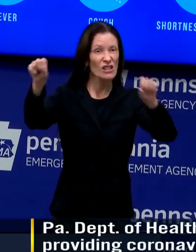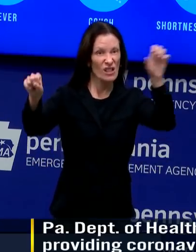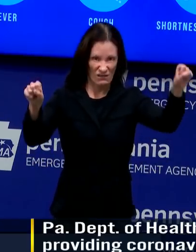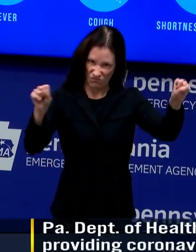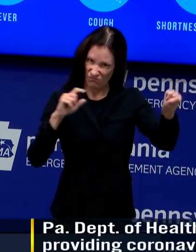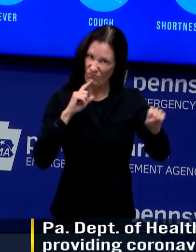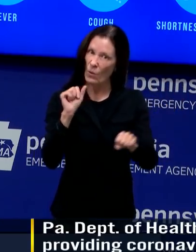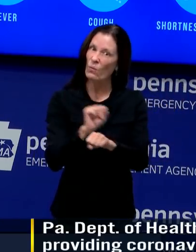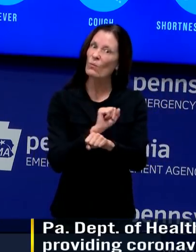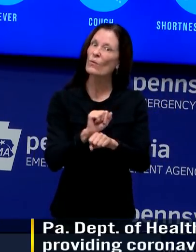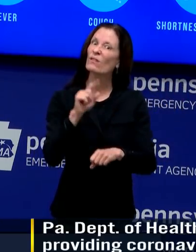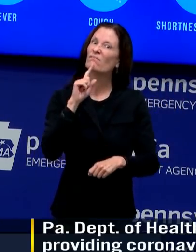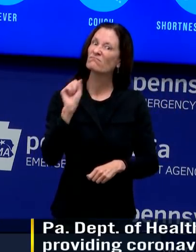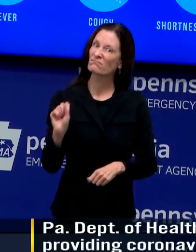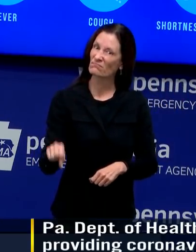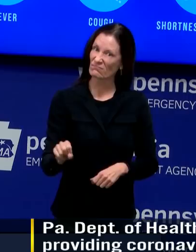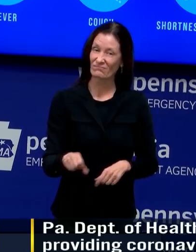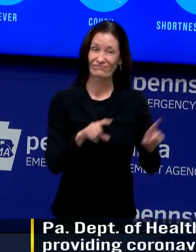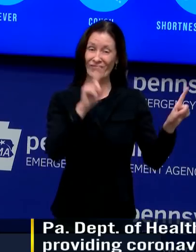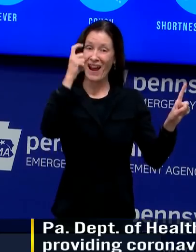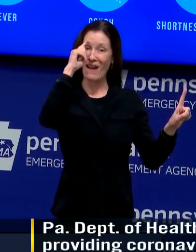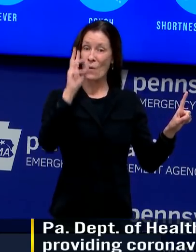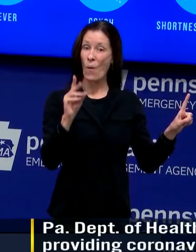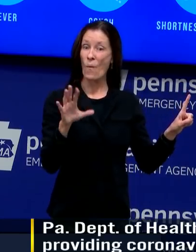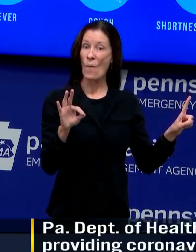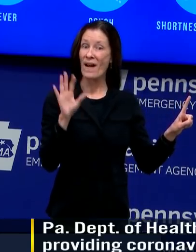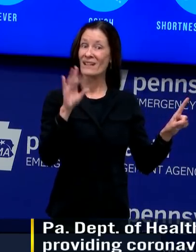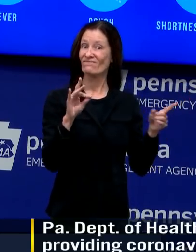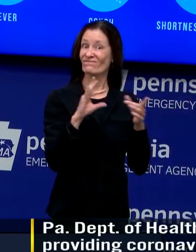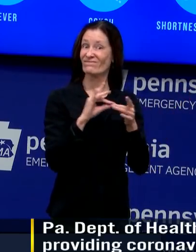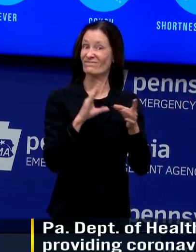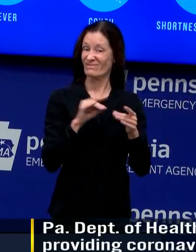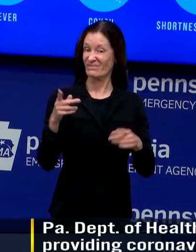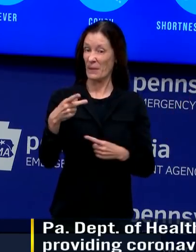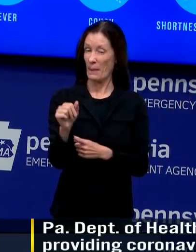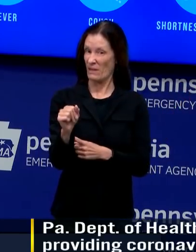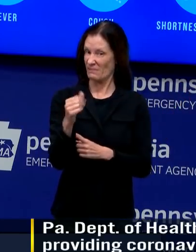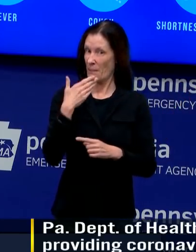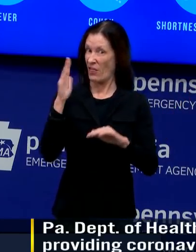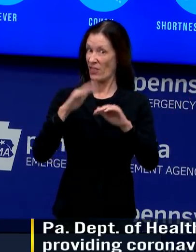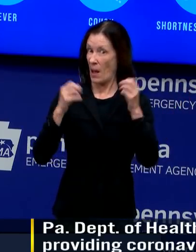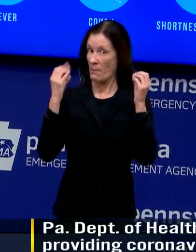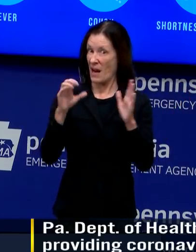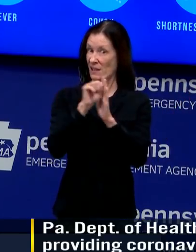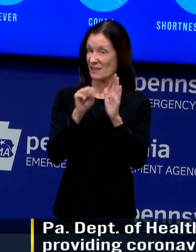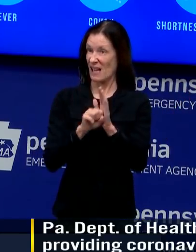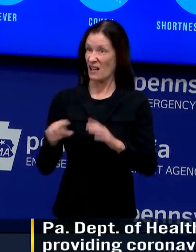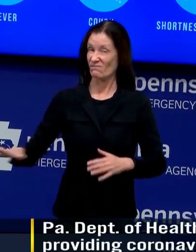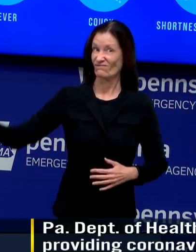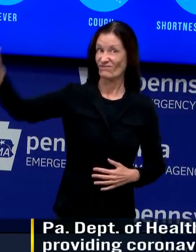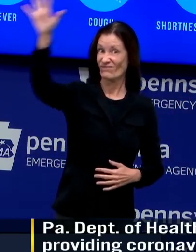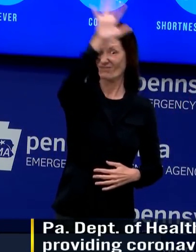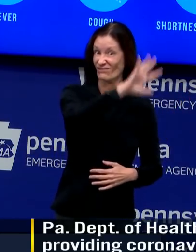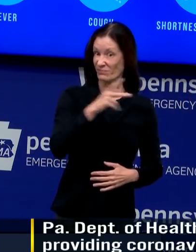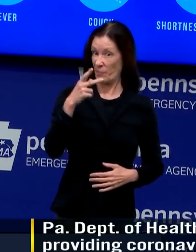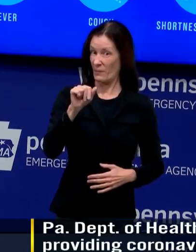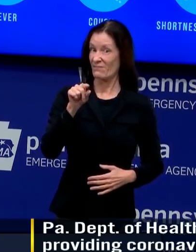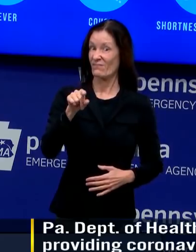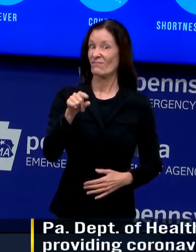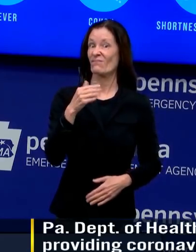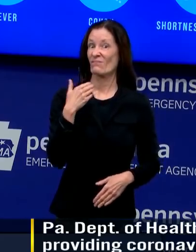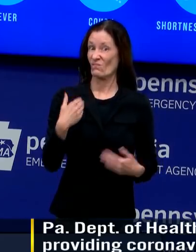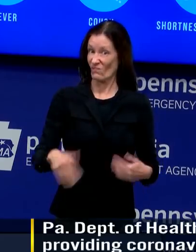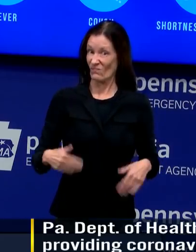of our neighbors have fared because of it. But social distancing is still our best defense against